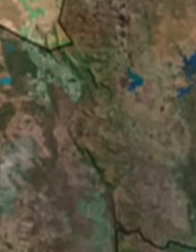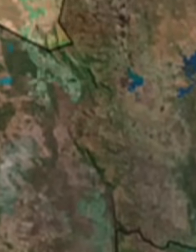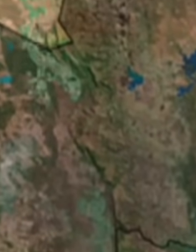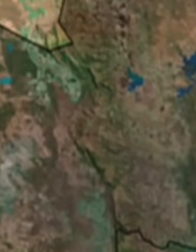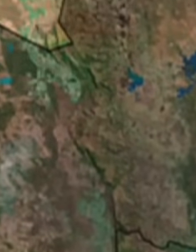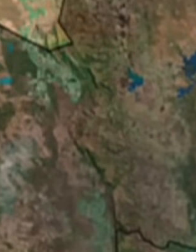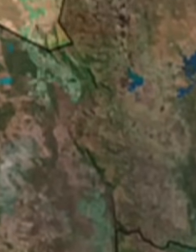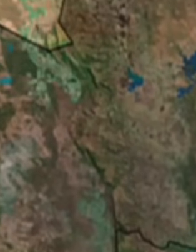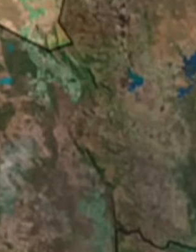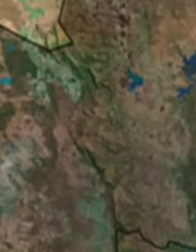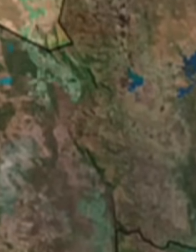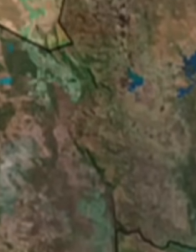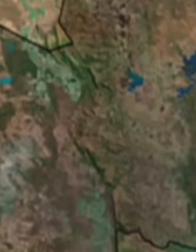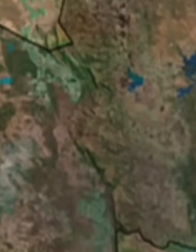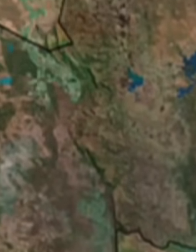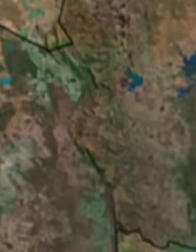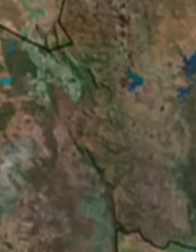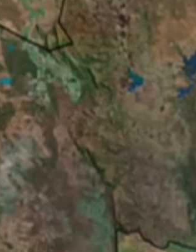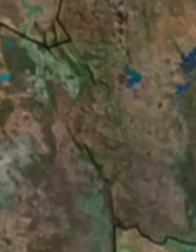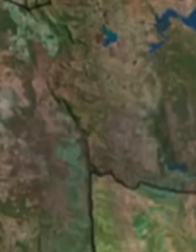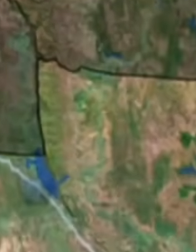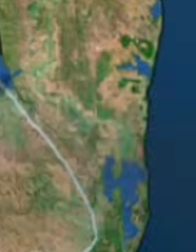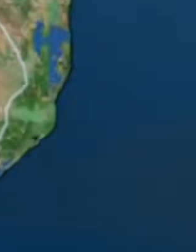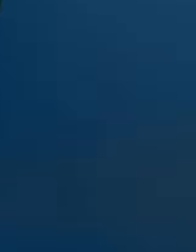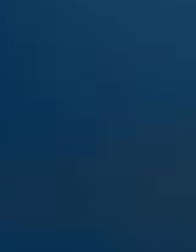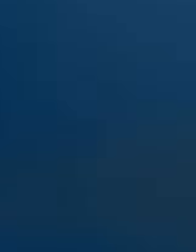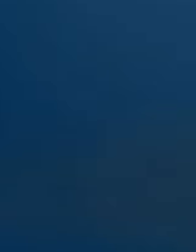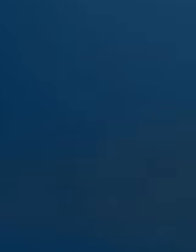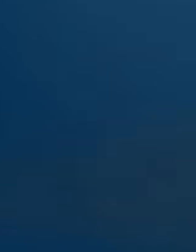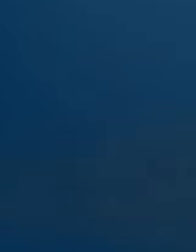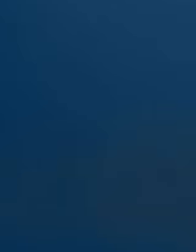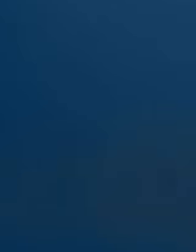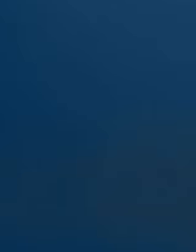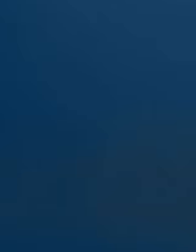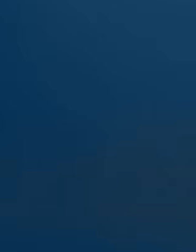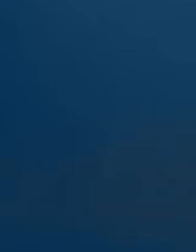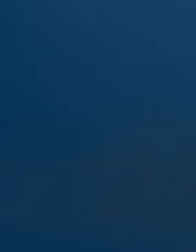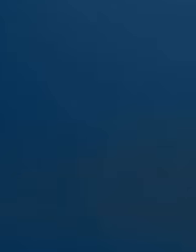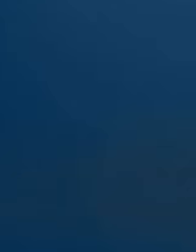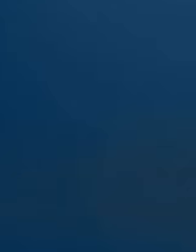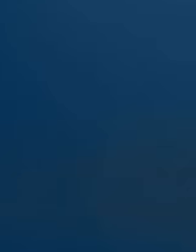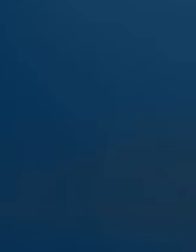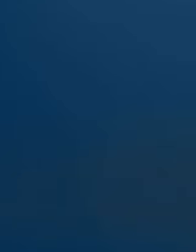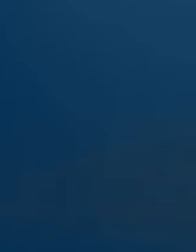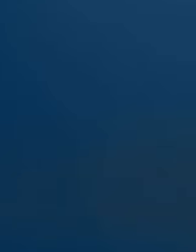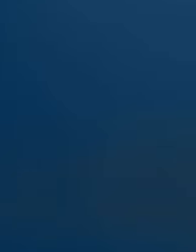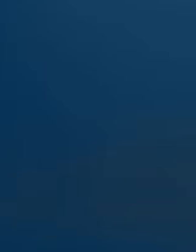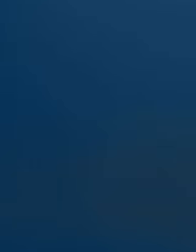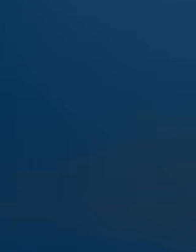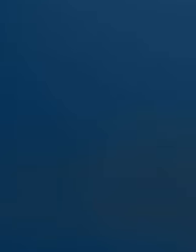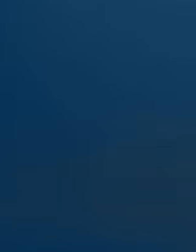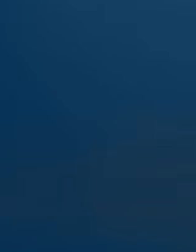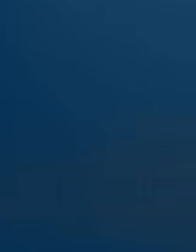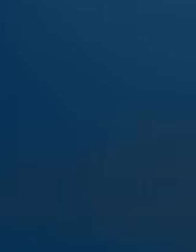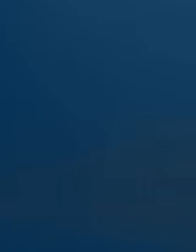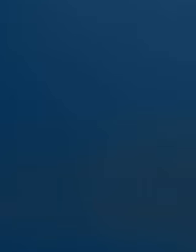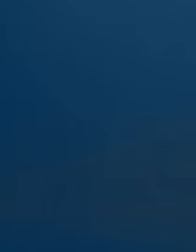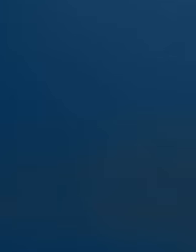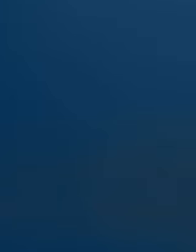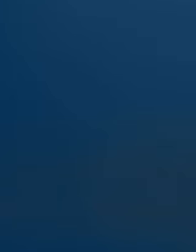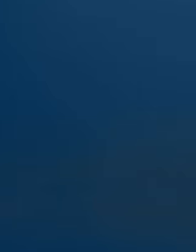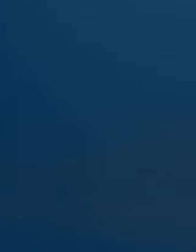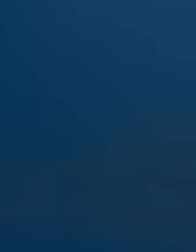Emelo masompedi-nne ka dikarolong tše di laetša di fodile wena le go ka KwaZulu-Natal la ka moswane re bona gabotsena fela le tlabe le fiša gabotsena fela ka bo Vryheid ka